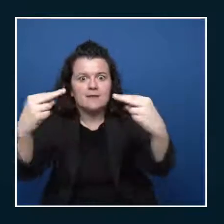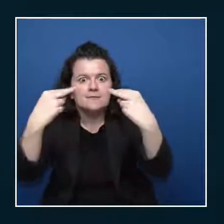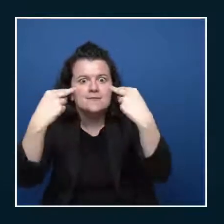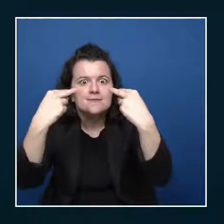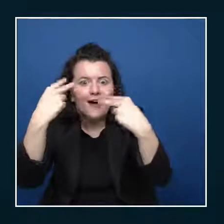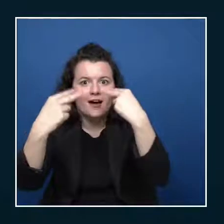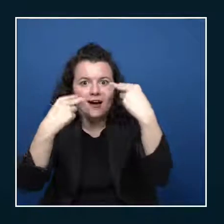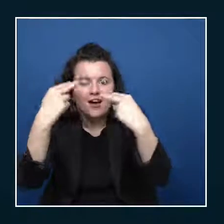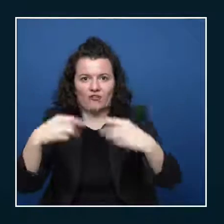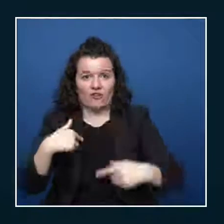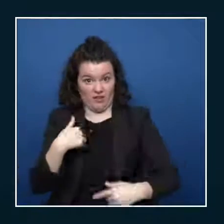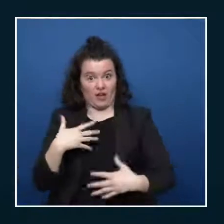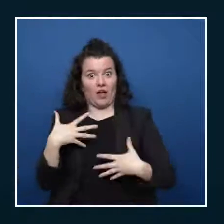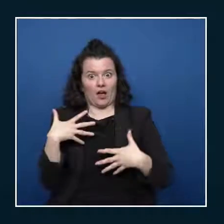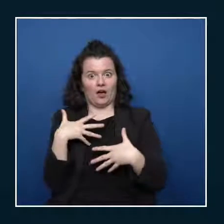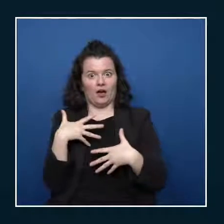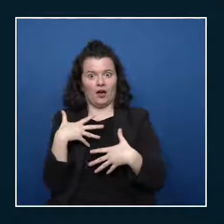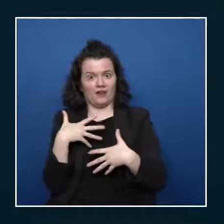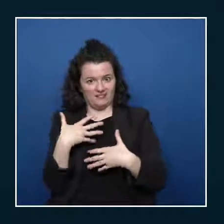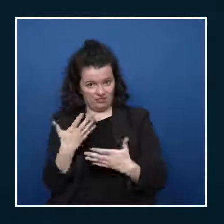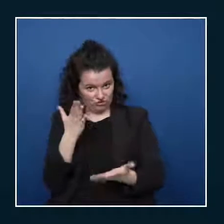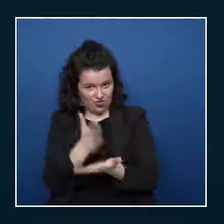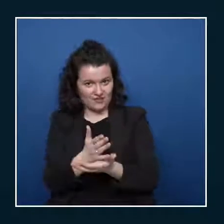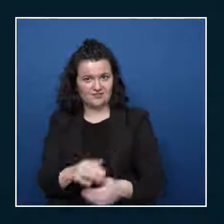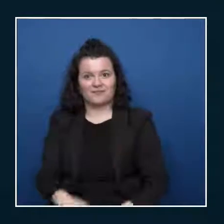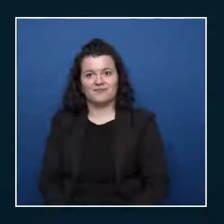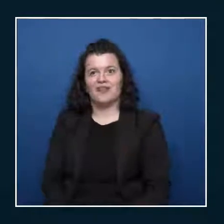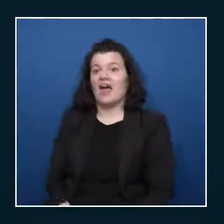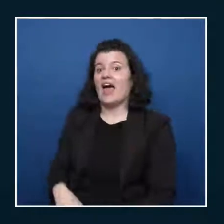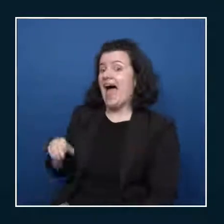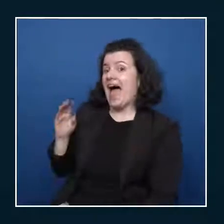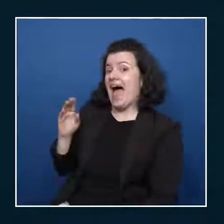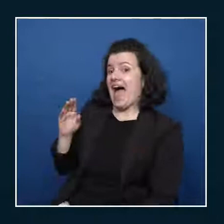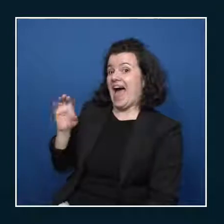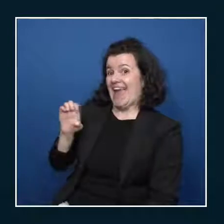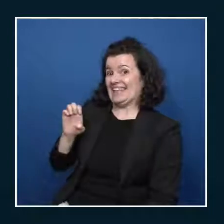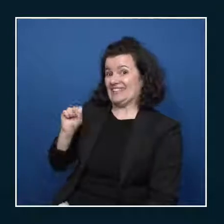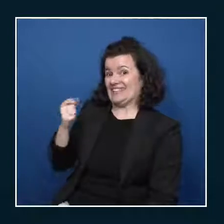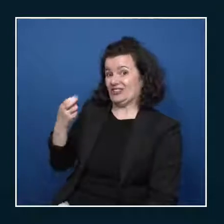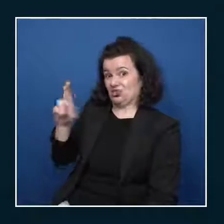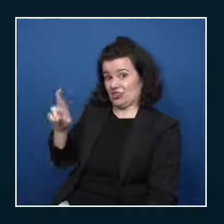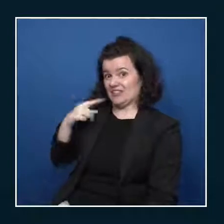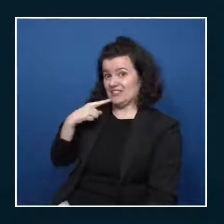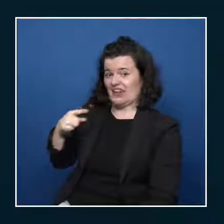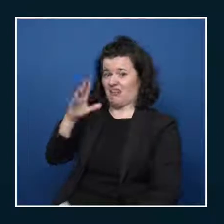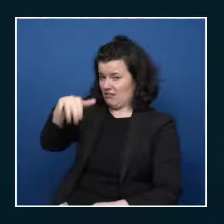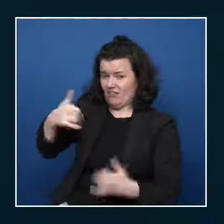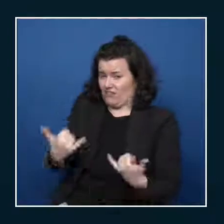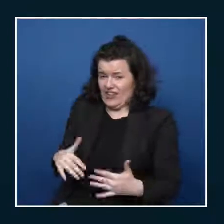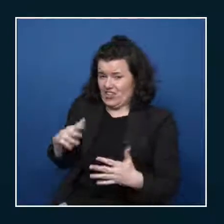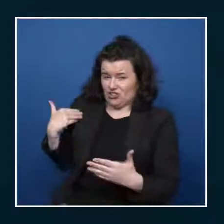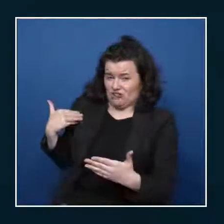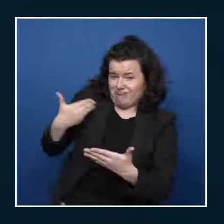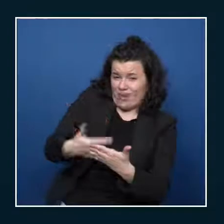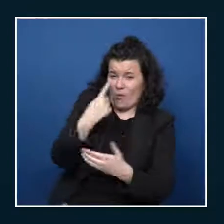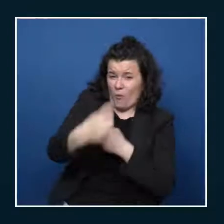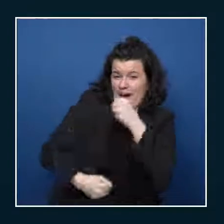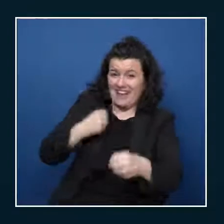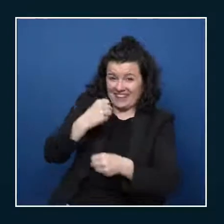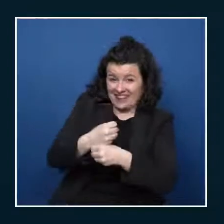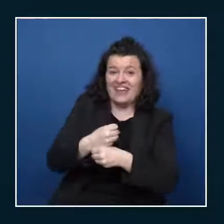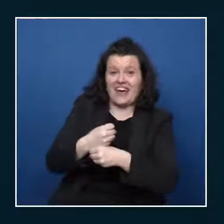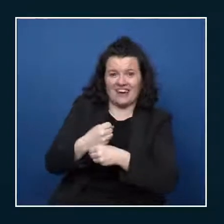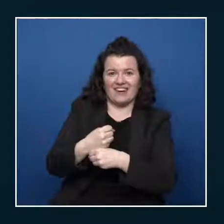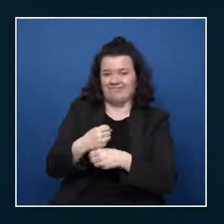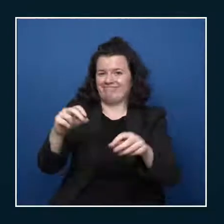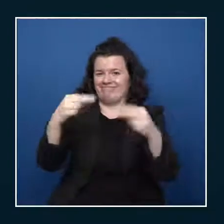would have said yes a year ago, but now I feel experienced and am not frightened as much by